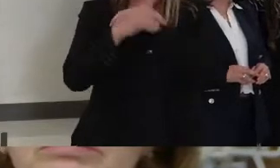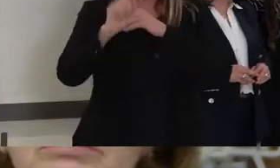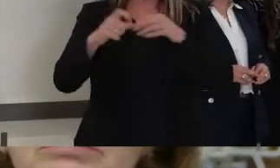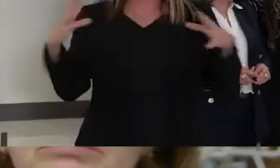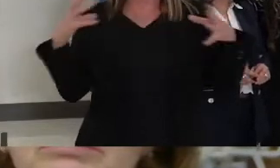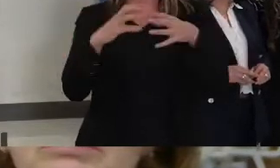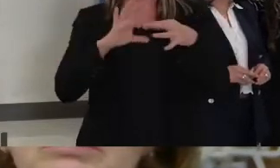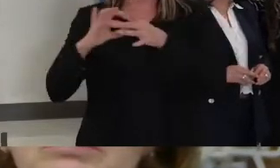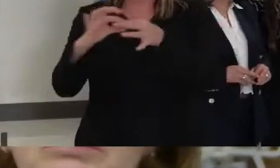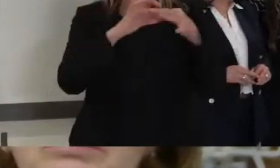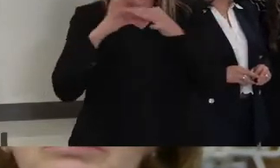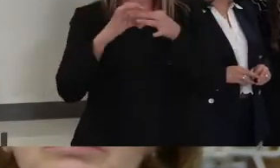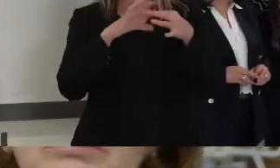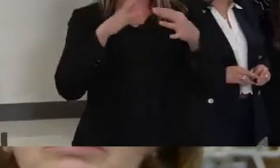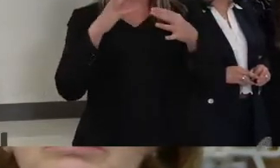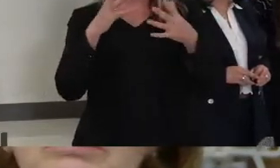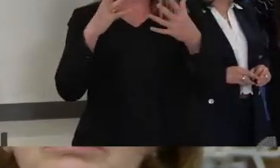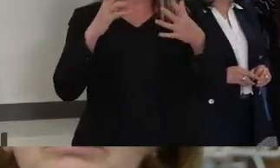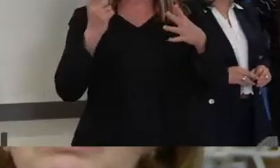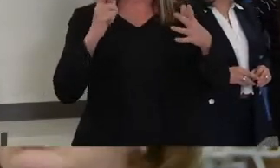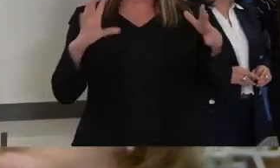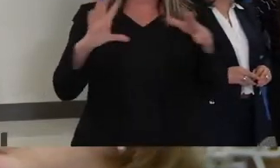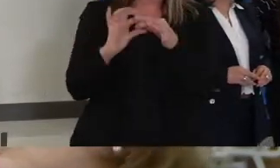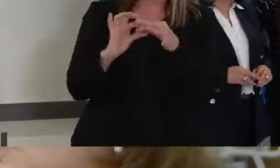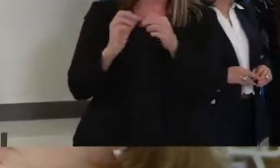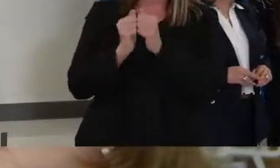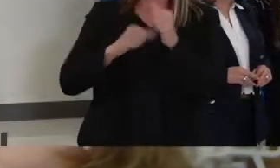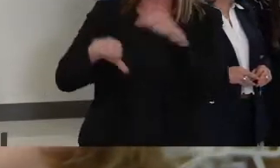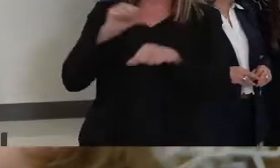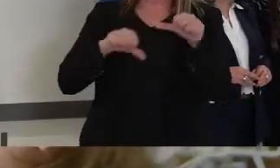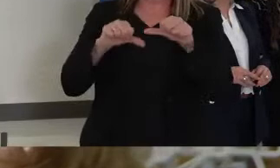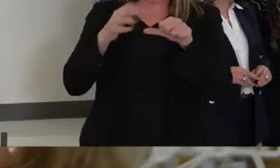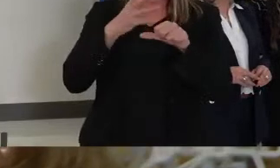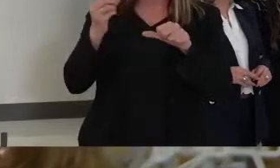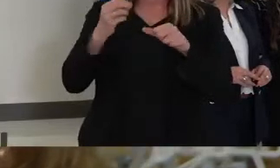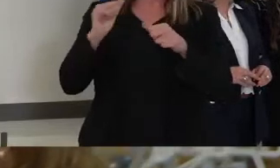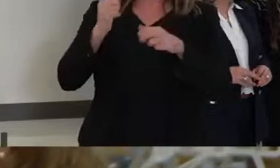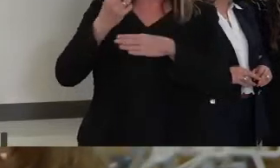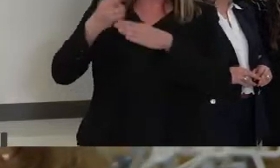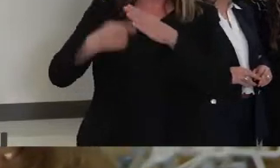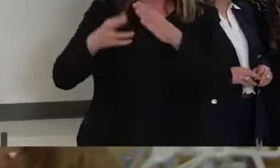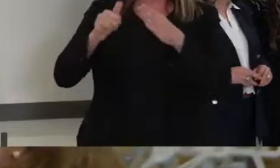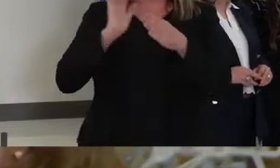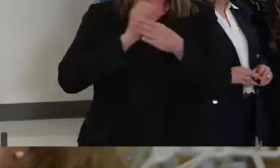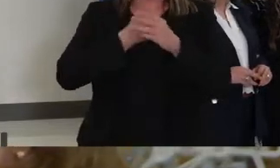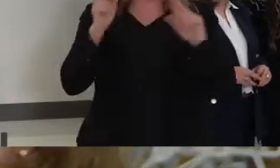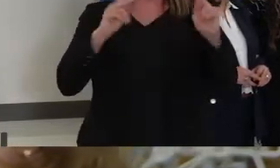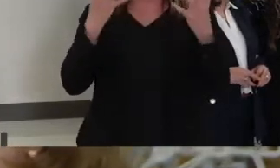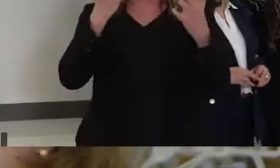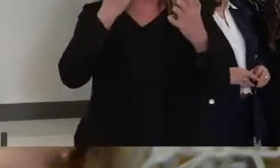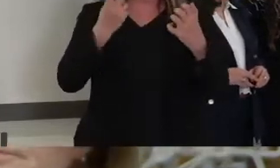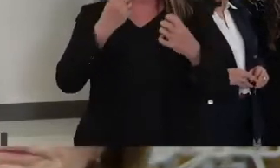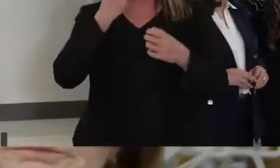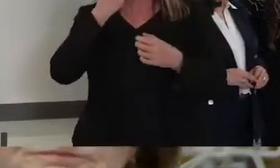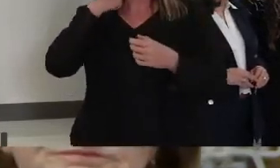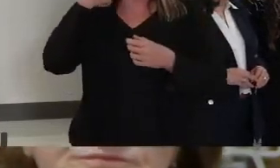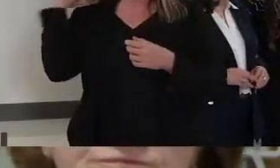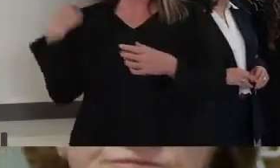together and bind ourselves to one another and to the results that our constituents want to see.